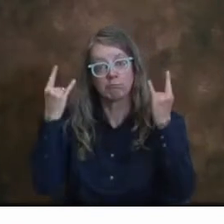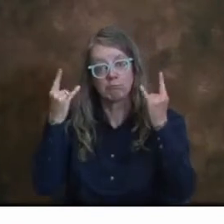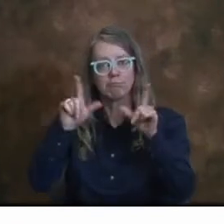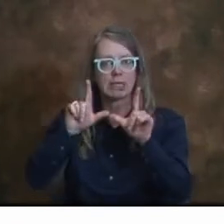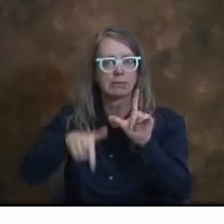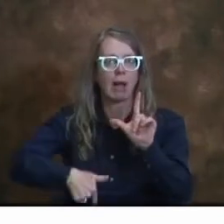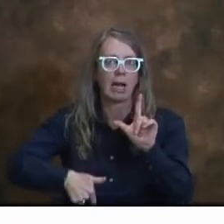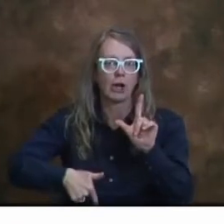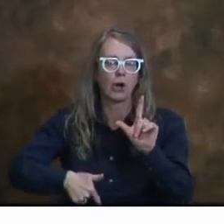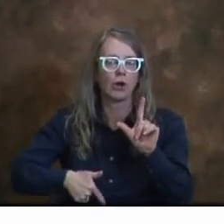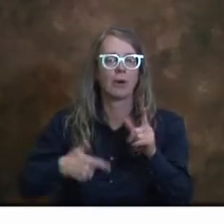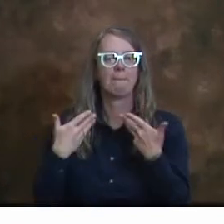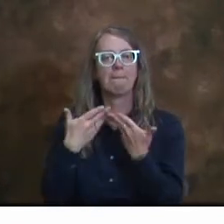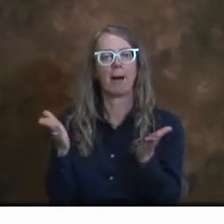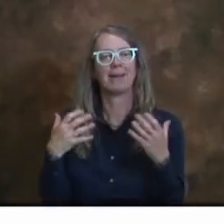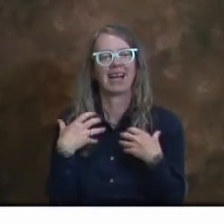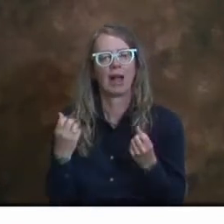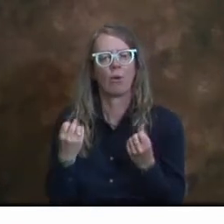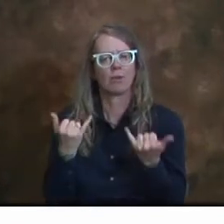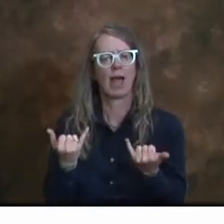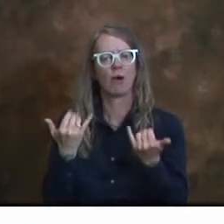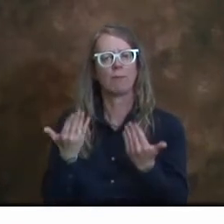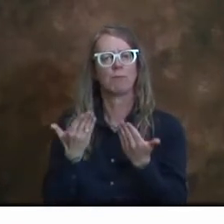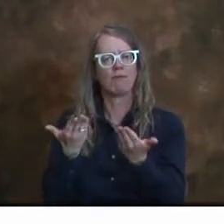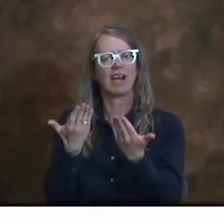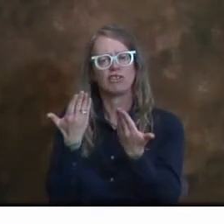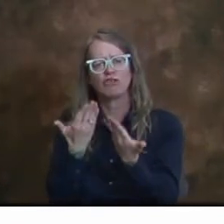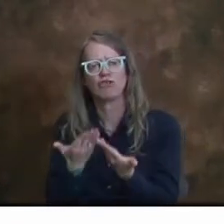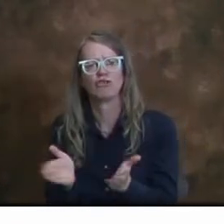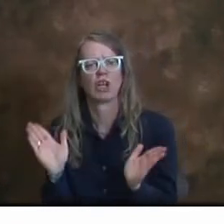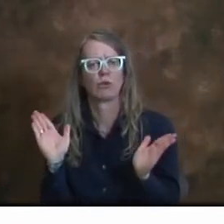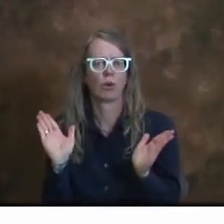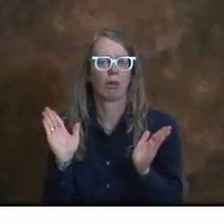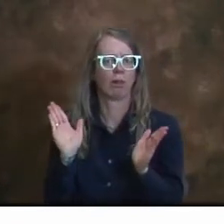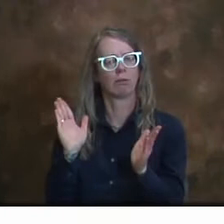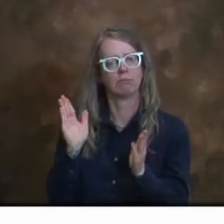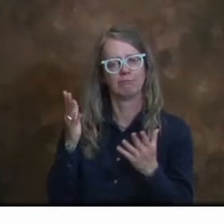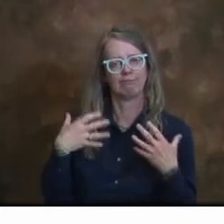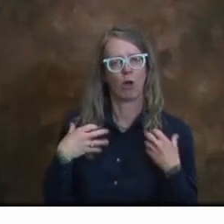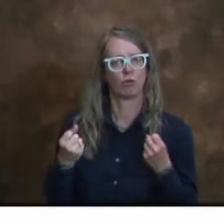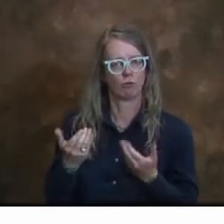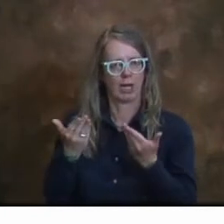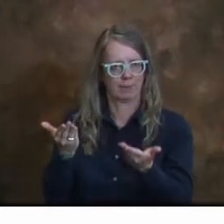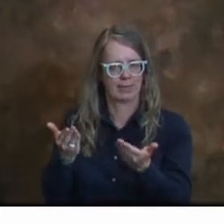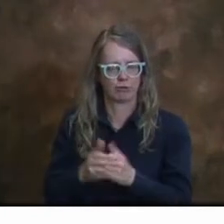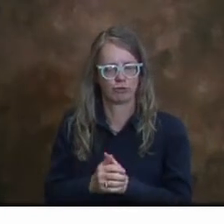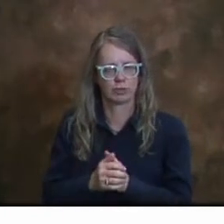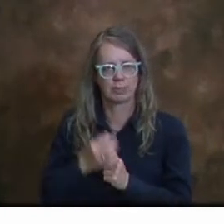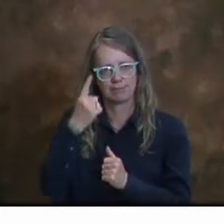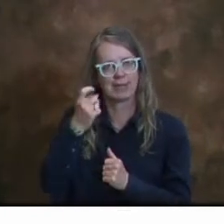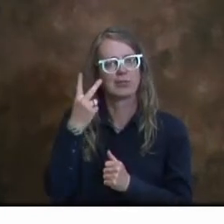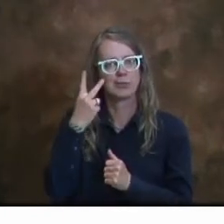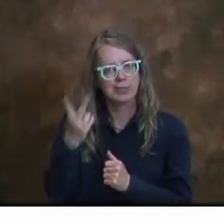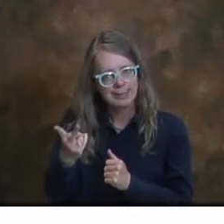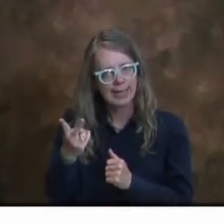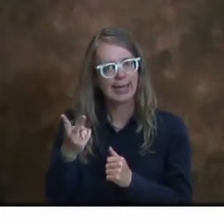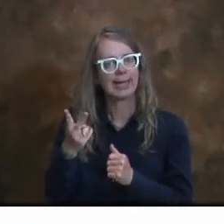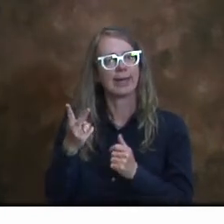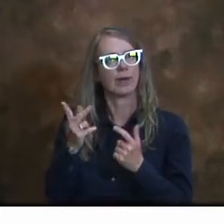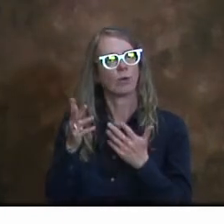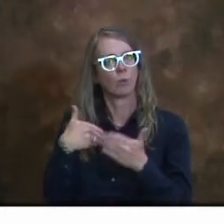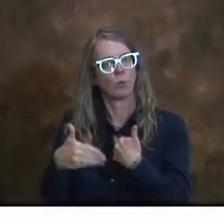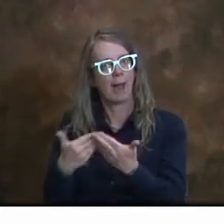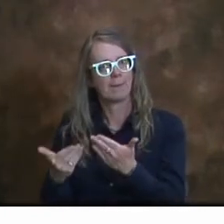move to providing general public health recommendations at this time, given the rapid and expected